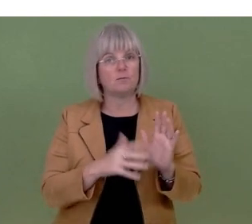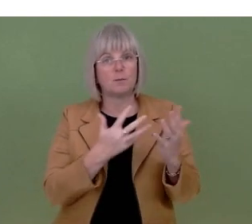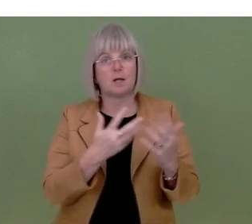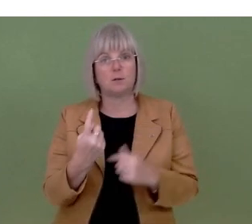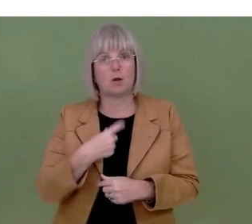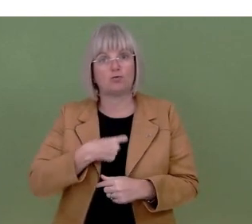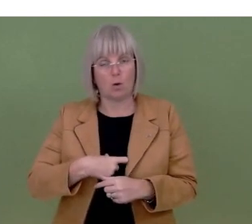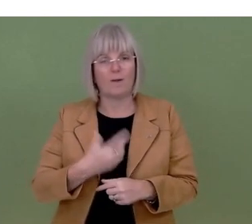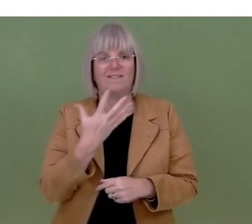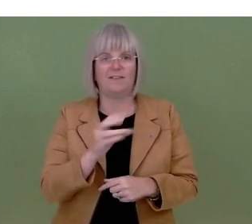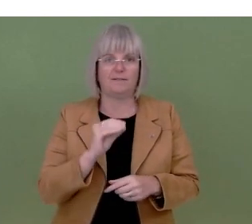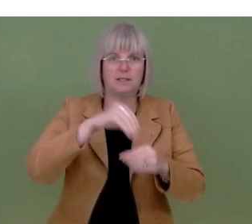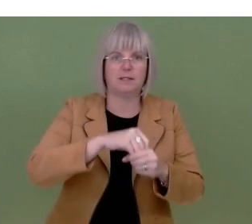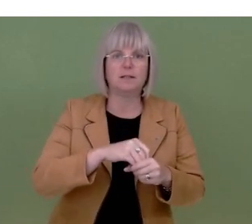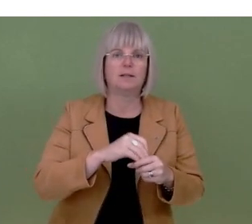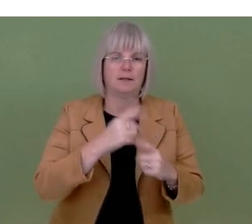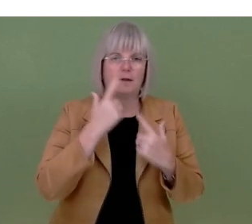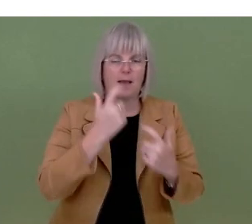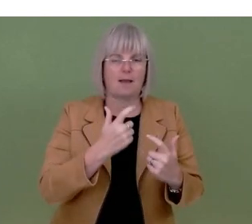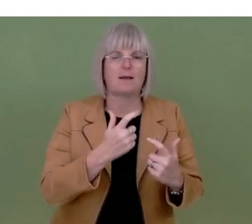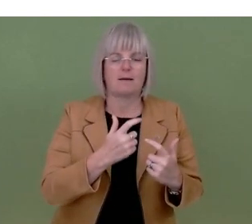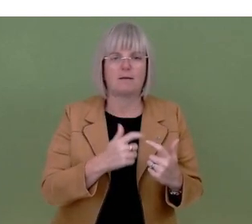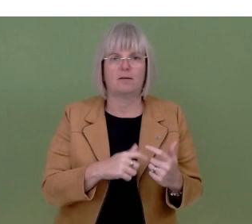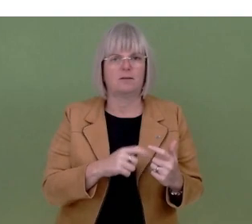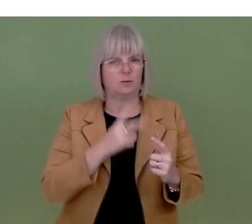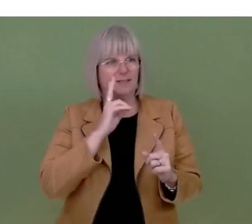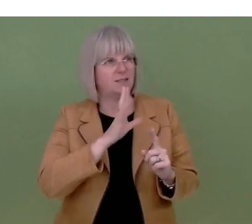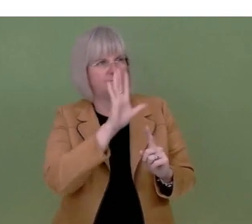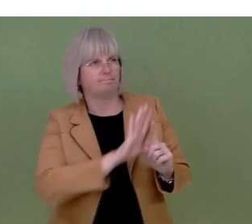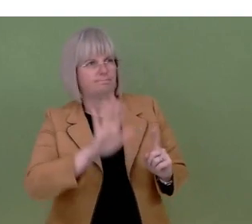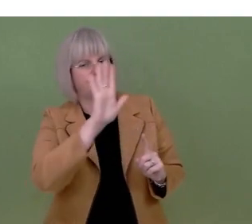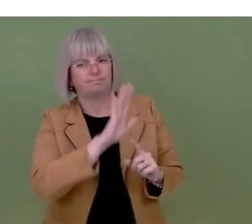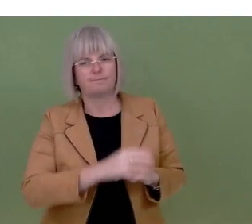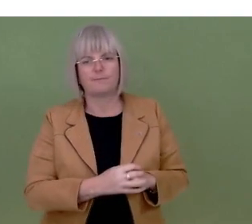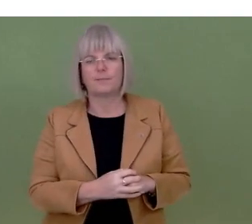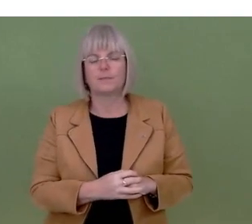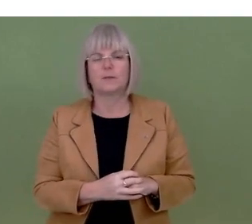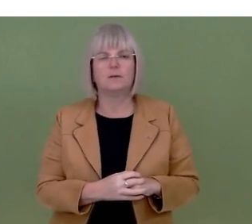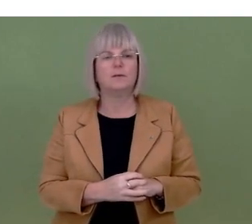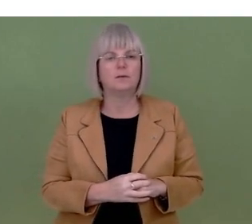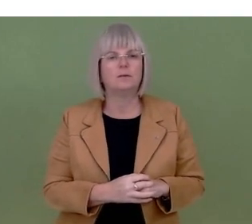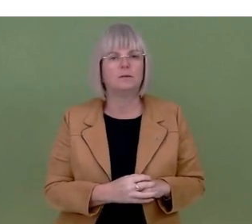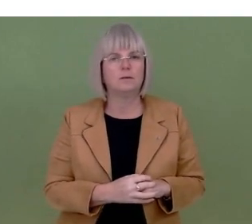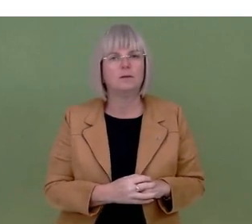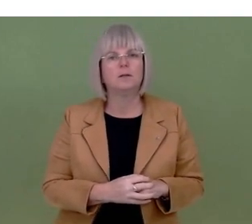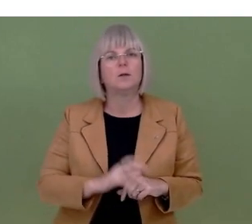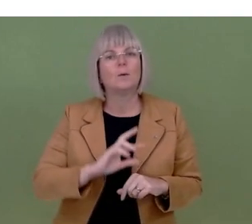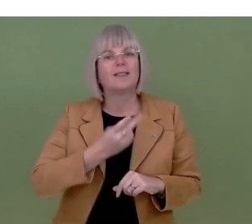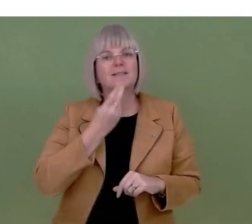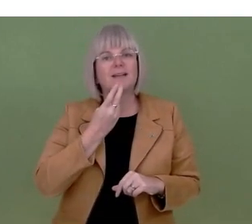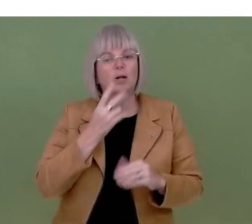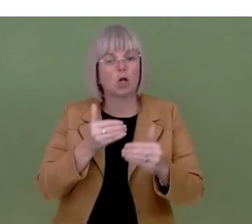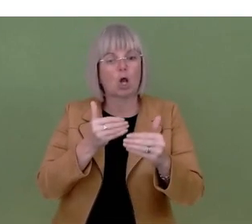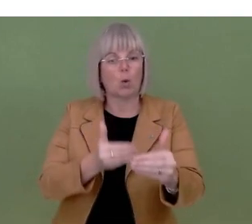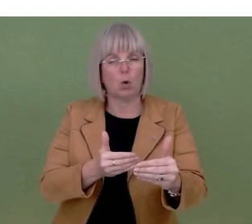Lancashire, South Cumbria, Cheshire and Mersey, and the Greater Manchester region. So we spread in the second cohort into the 3 ICS